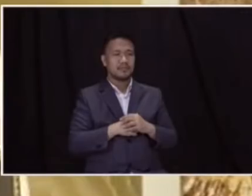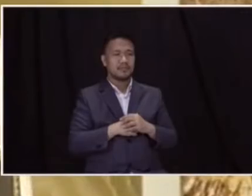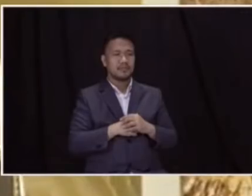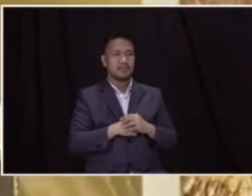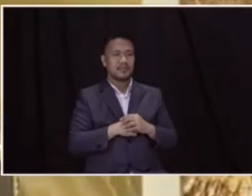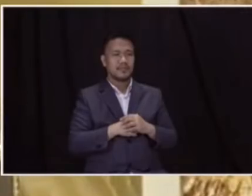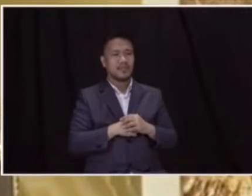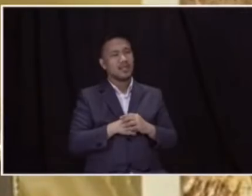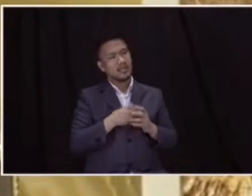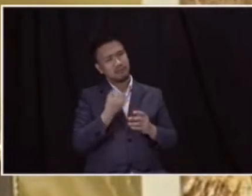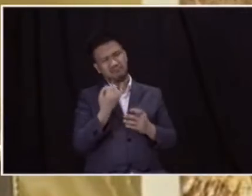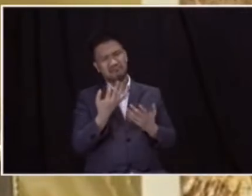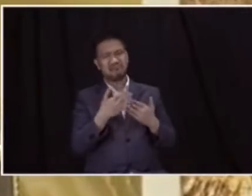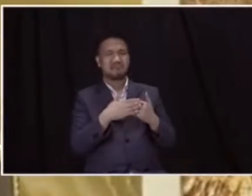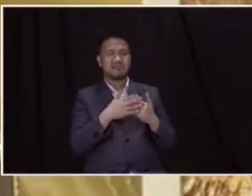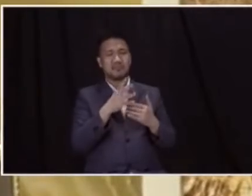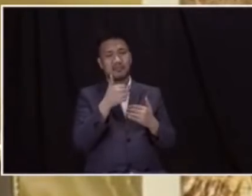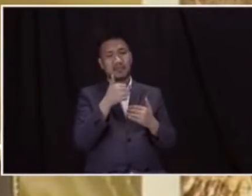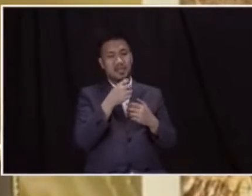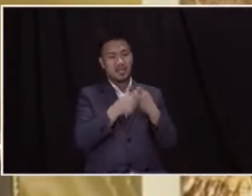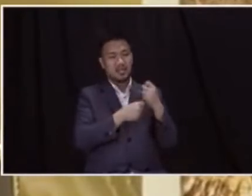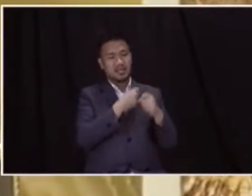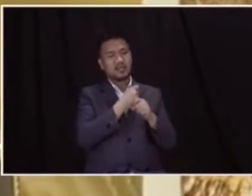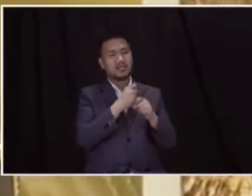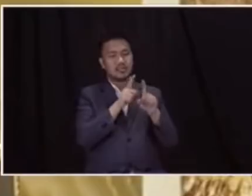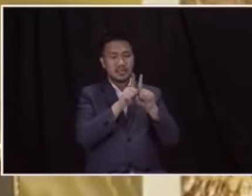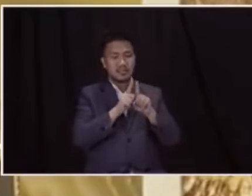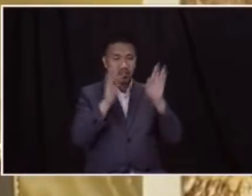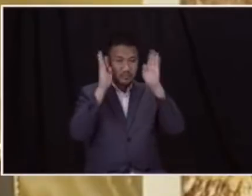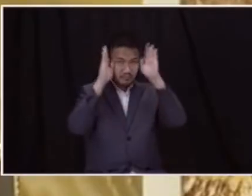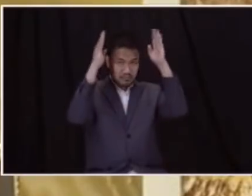For almost 10 years of being your bishop,